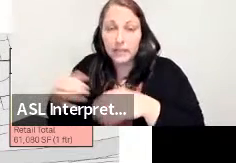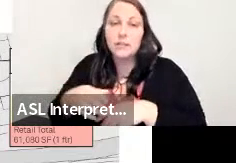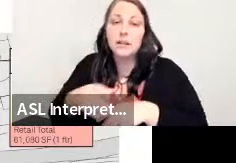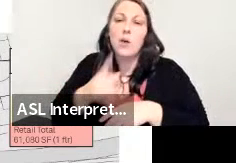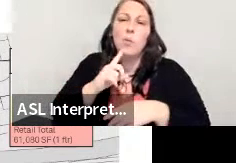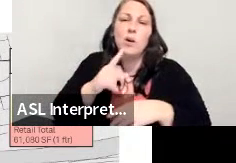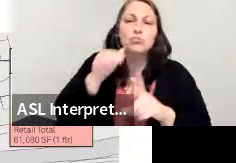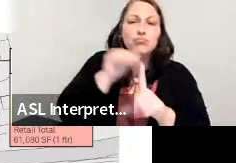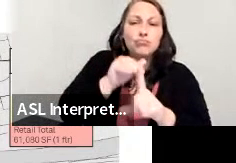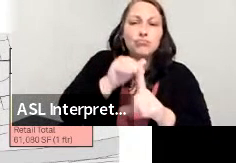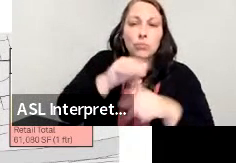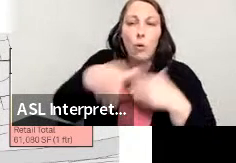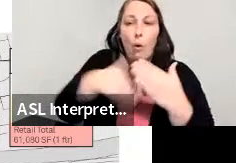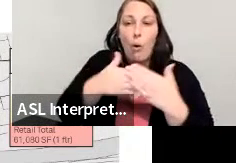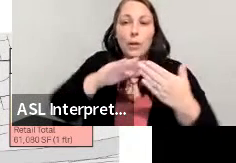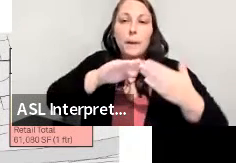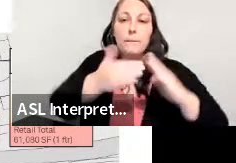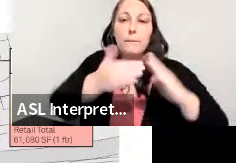please.